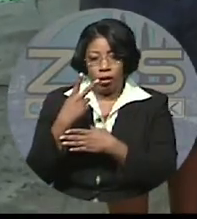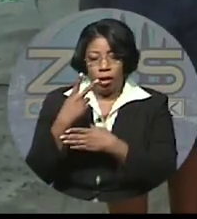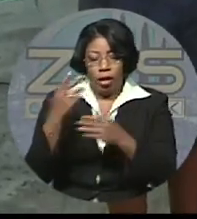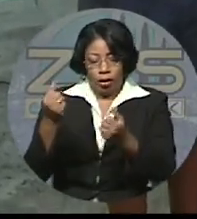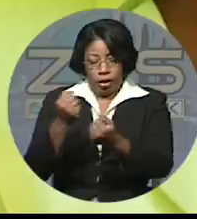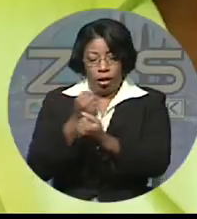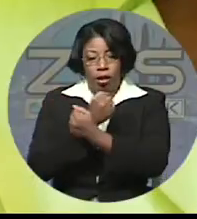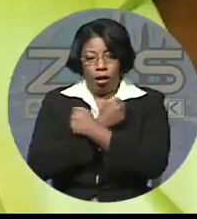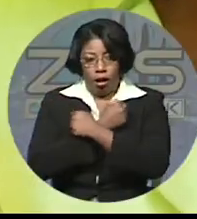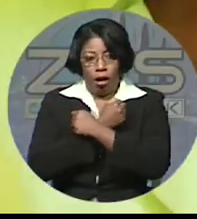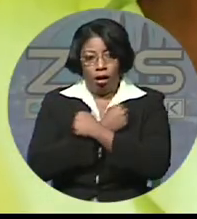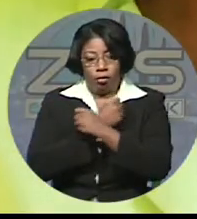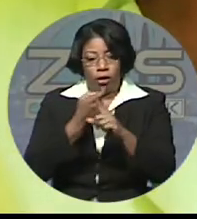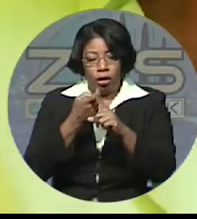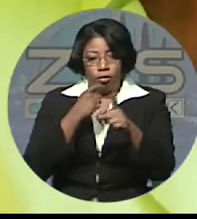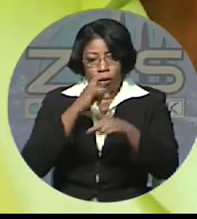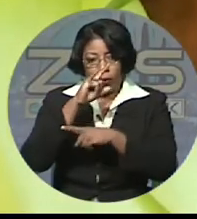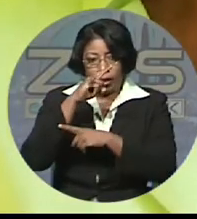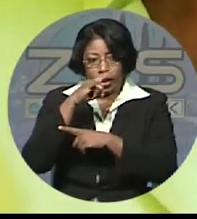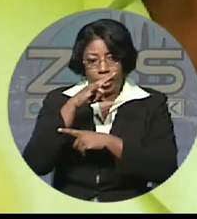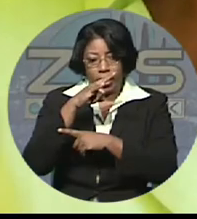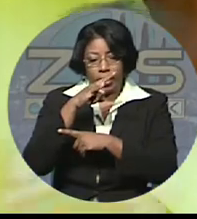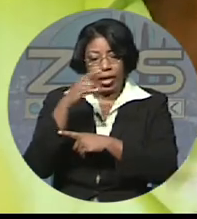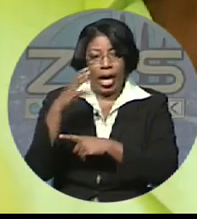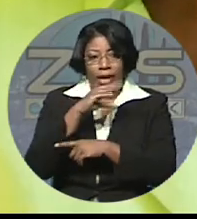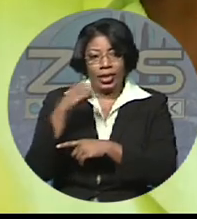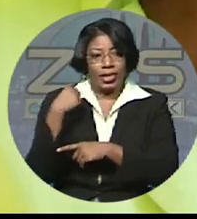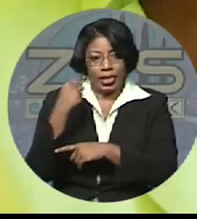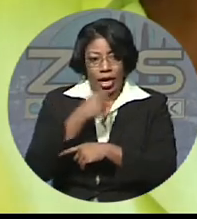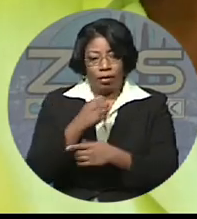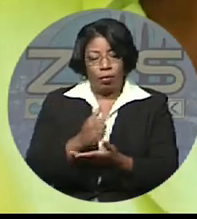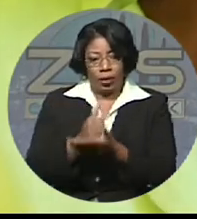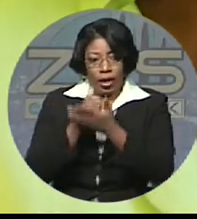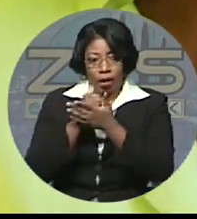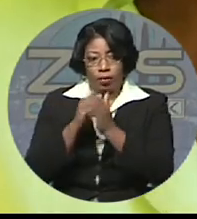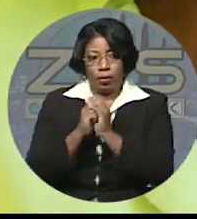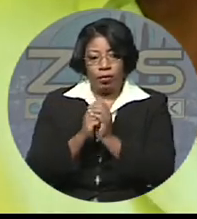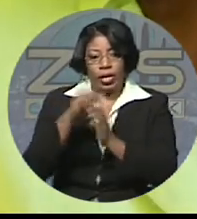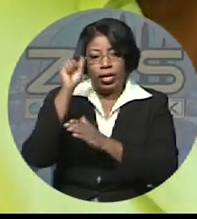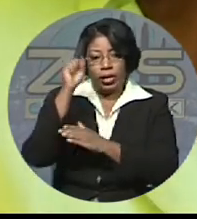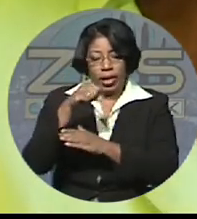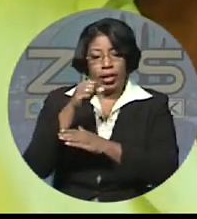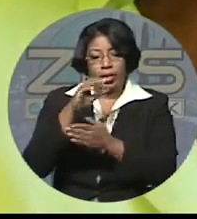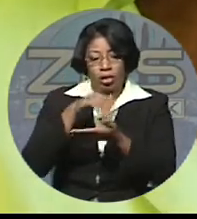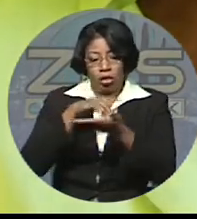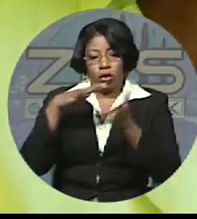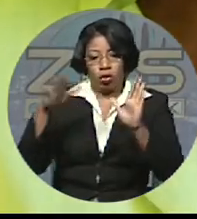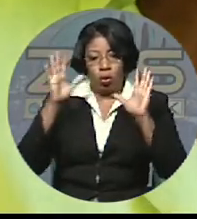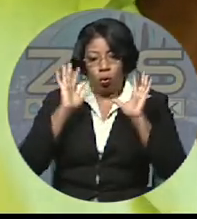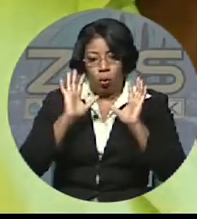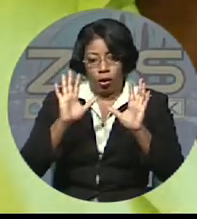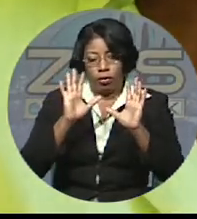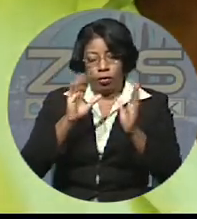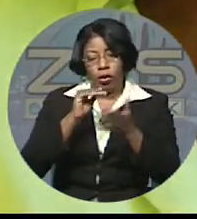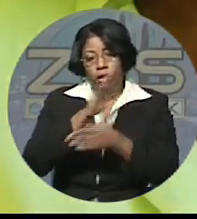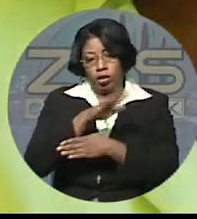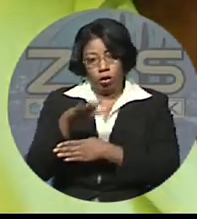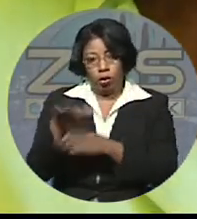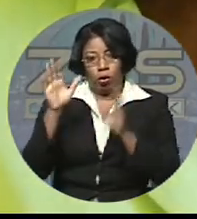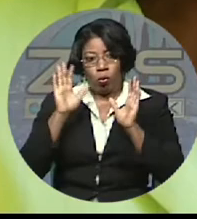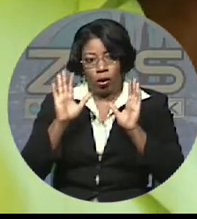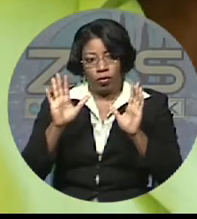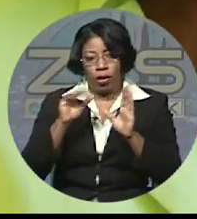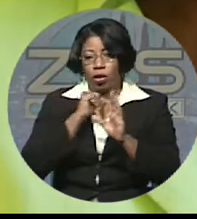pouring from the kids and the faculty must have helped you a little bit. Oh yes, the school was awesome. The children were wonderful.